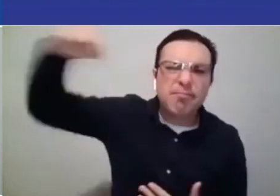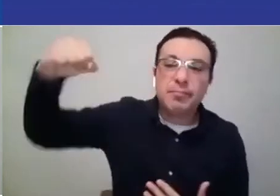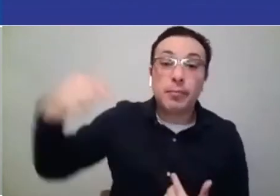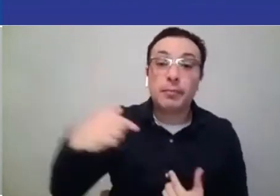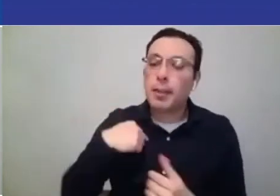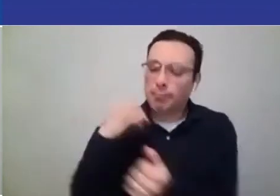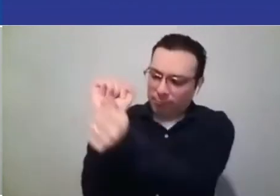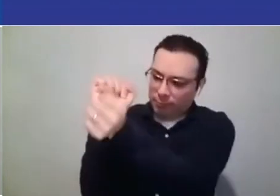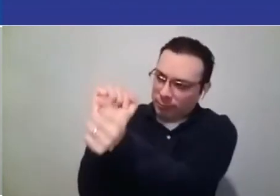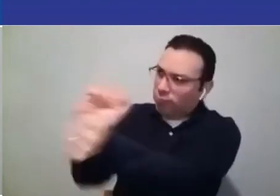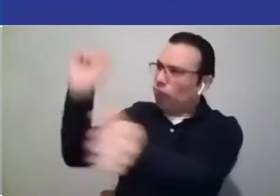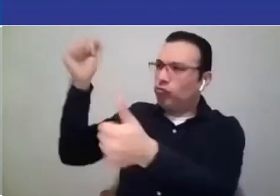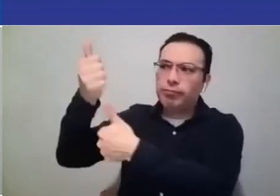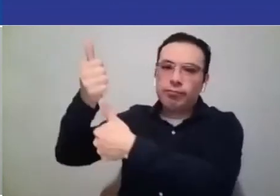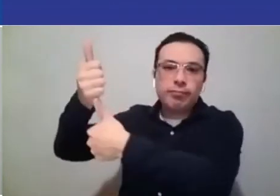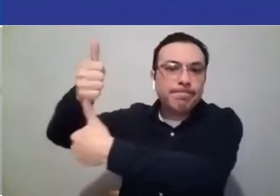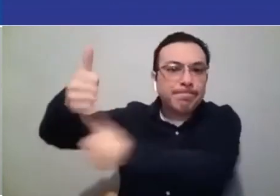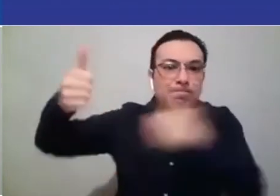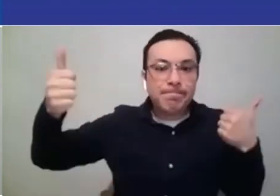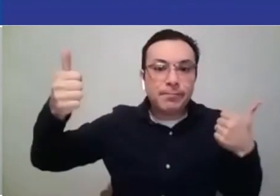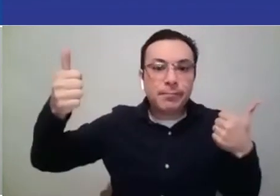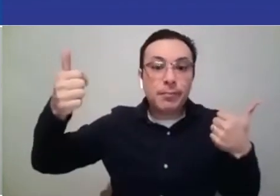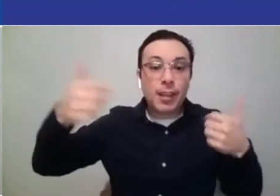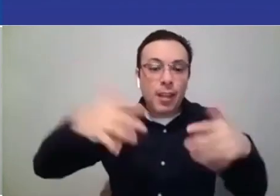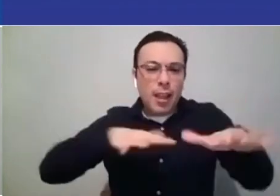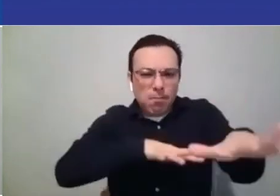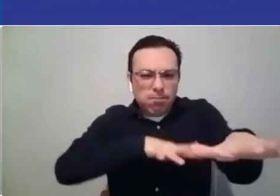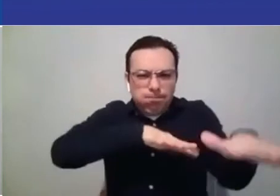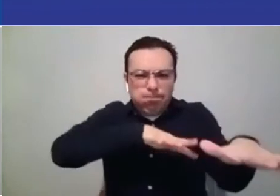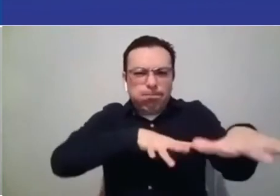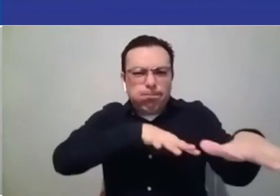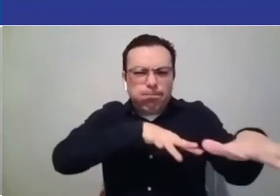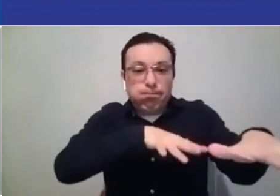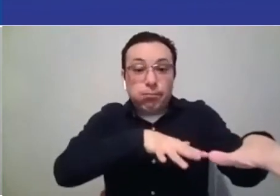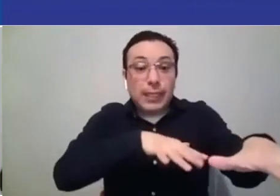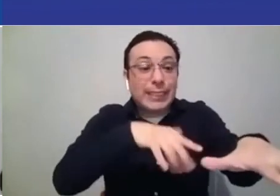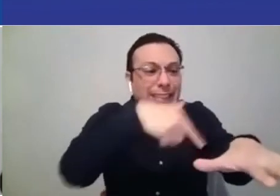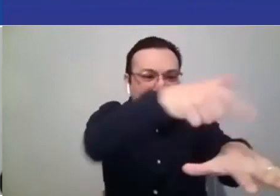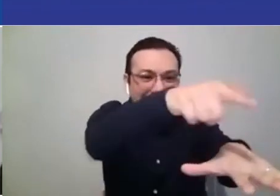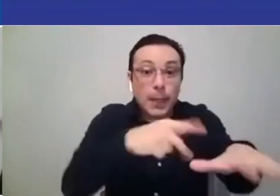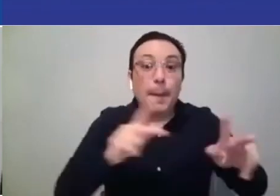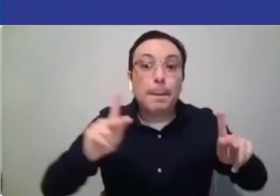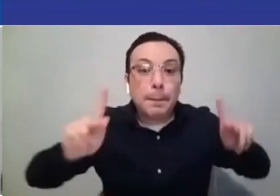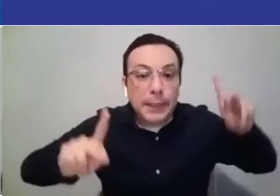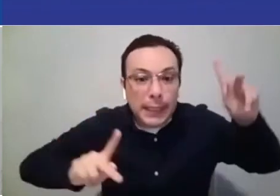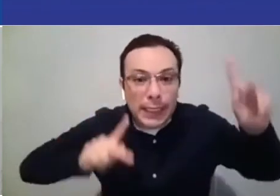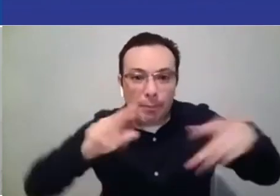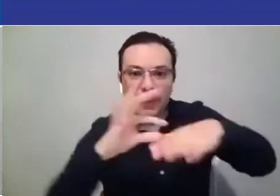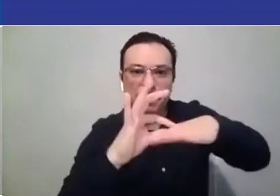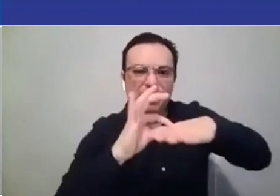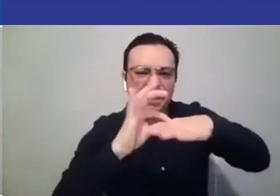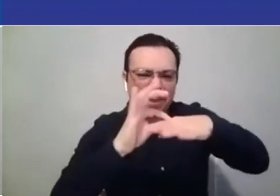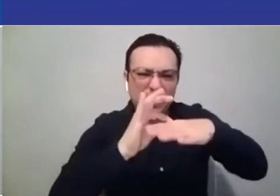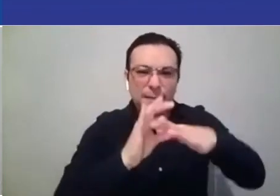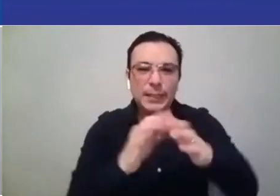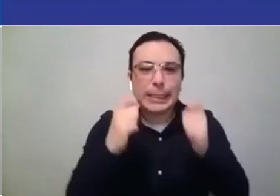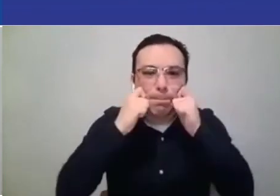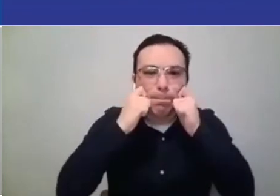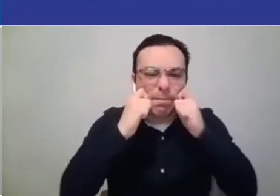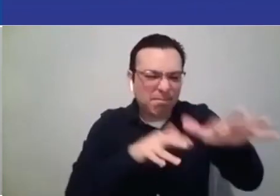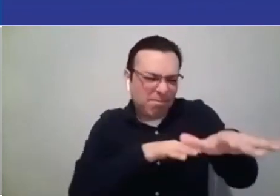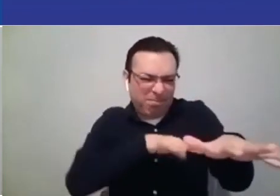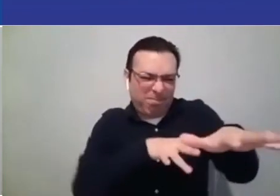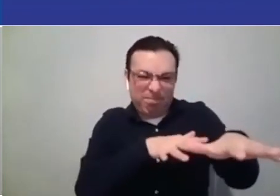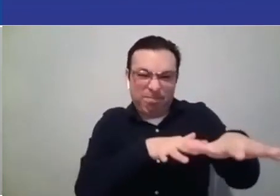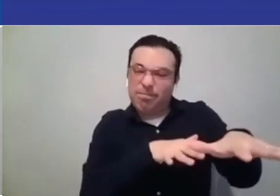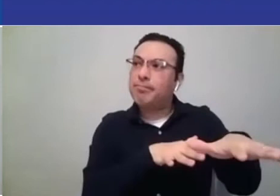of freedom, of emancipation, is in a way so